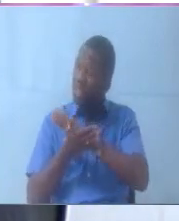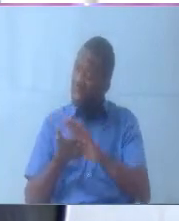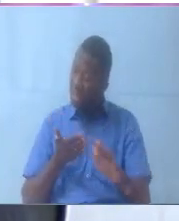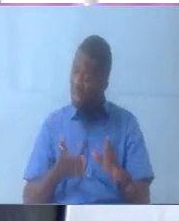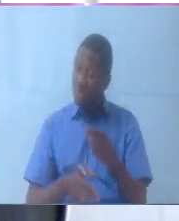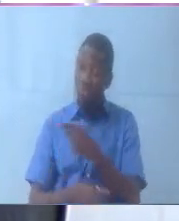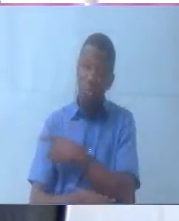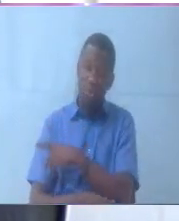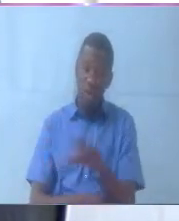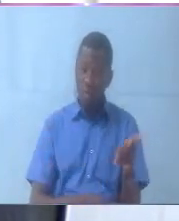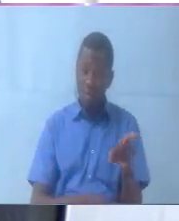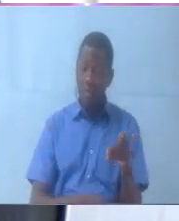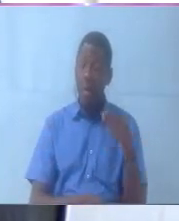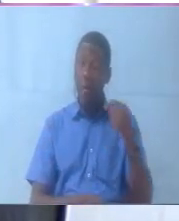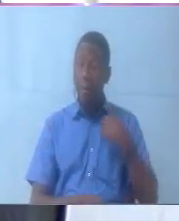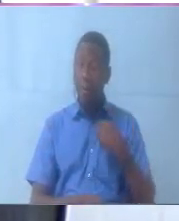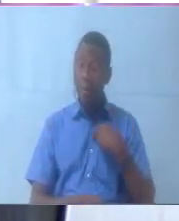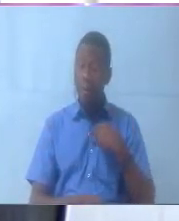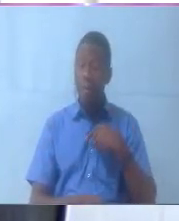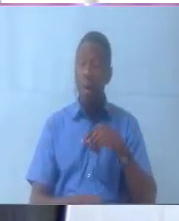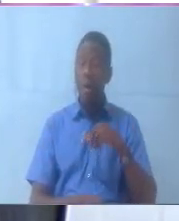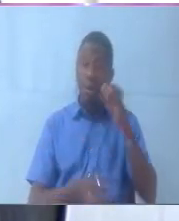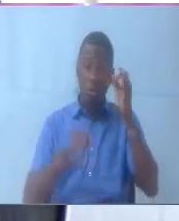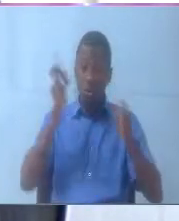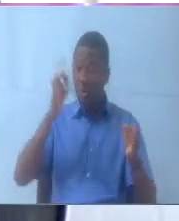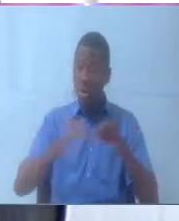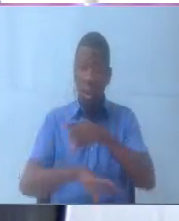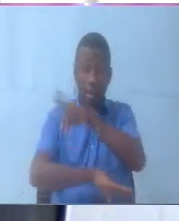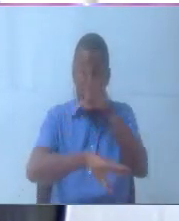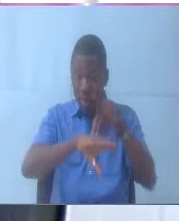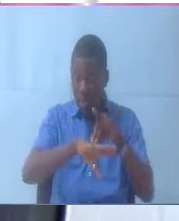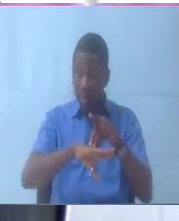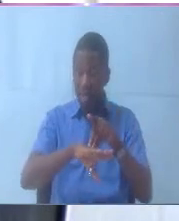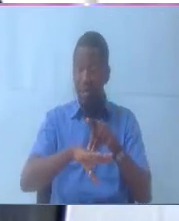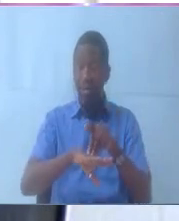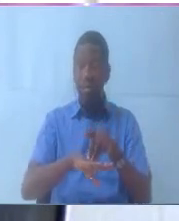that my court konte la kiti bundala would not be subjected